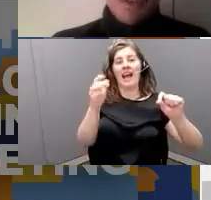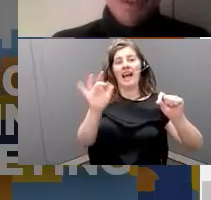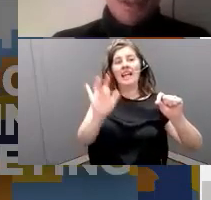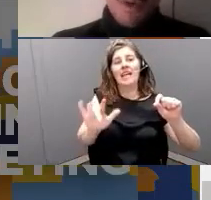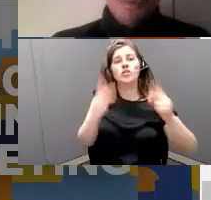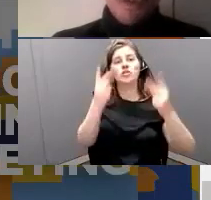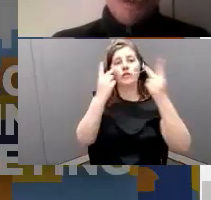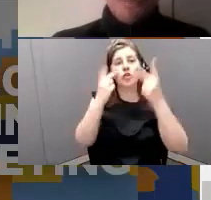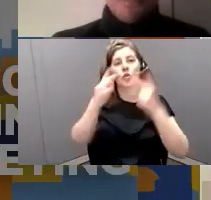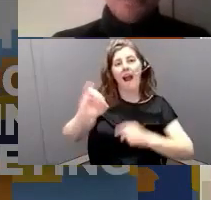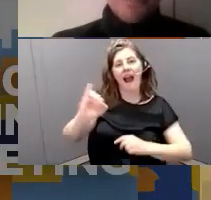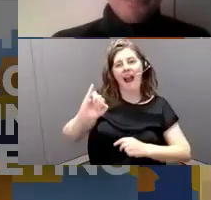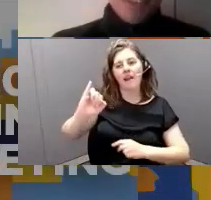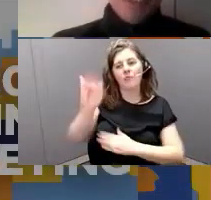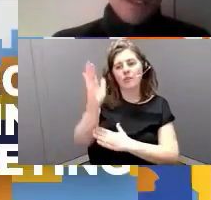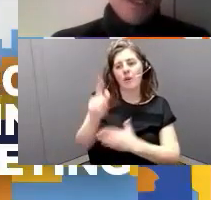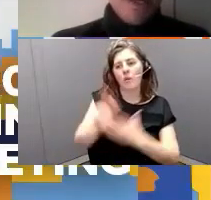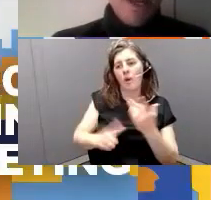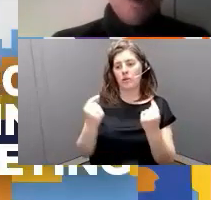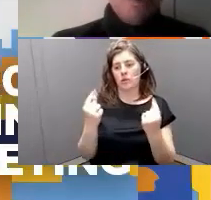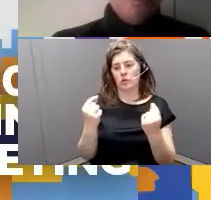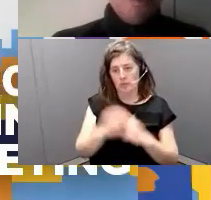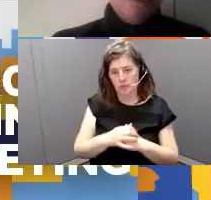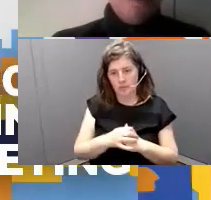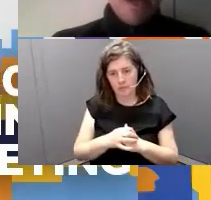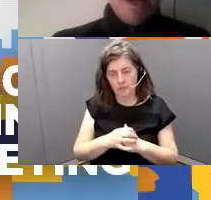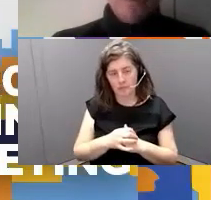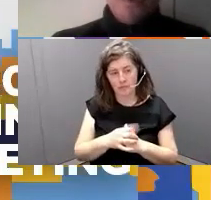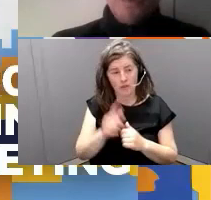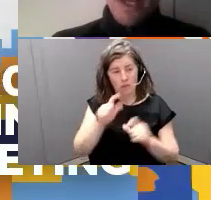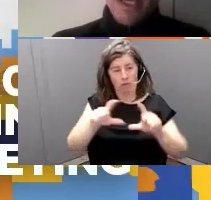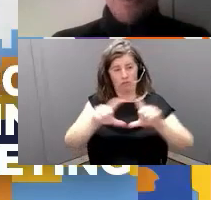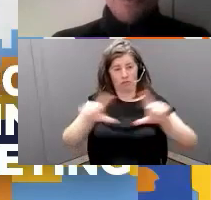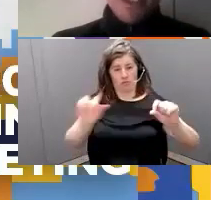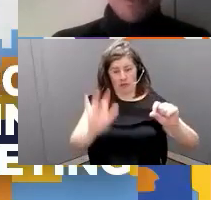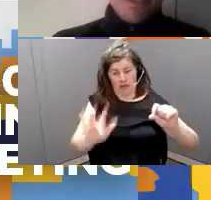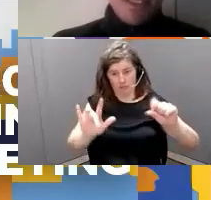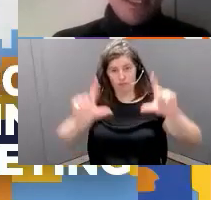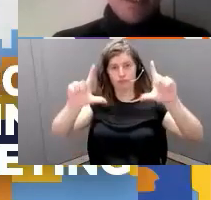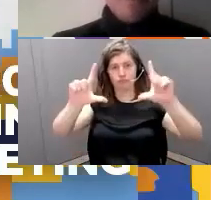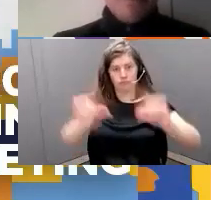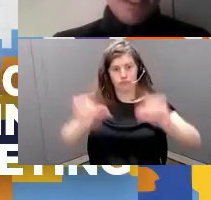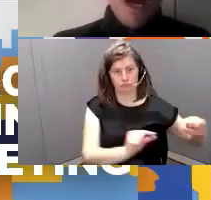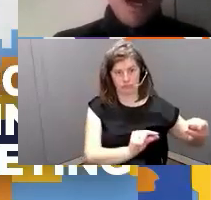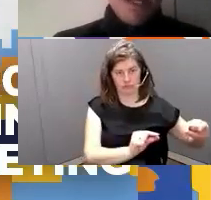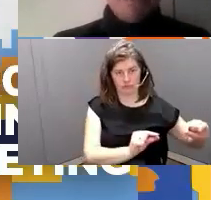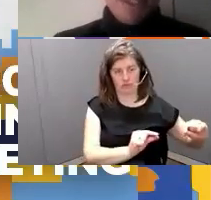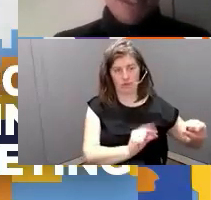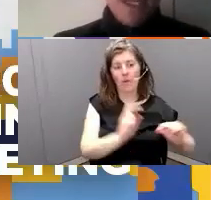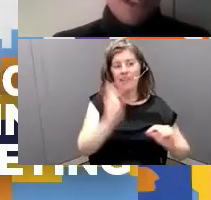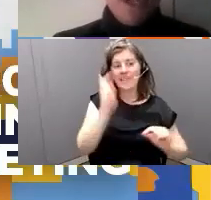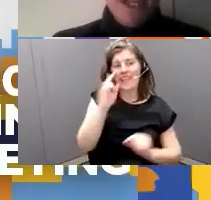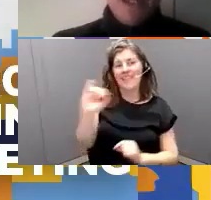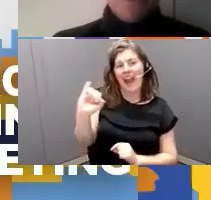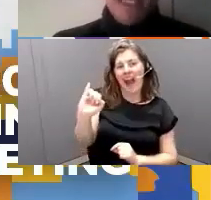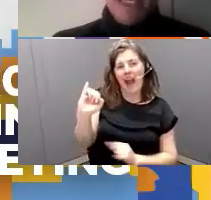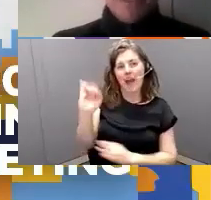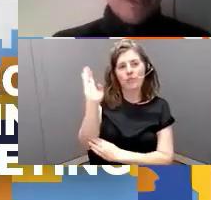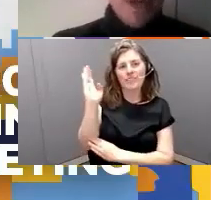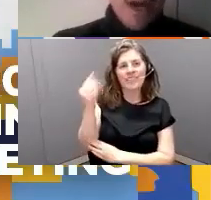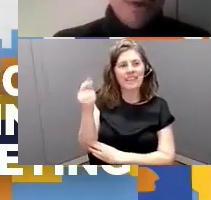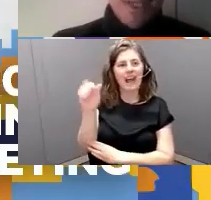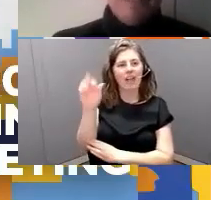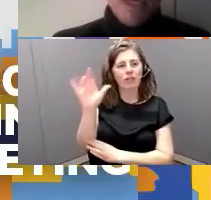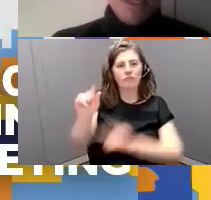iPresentations. So that's what we'll do. Now, with that out of the way, we can see the iPresentation gallery in